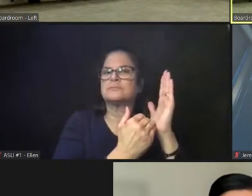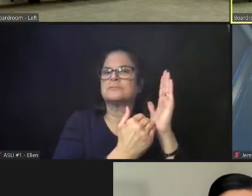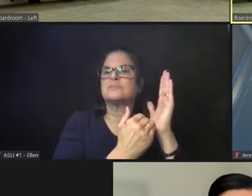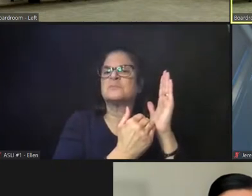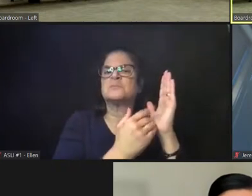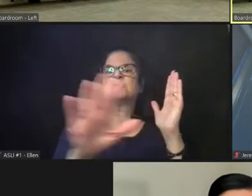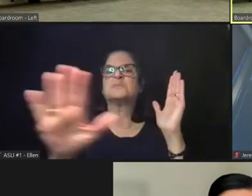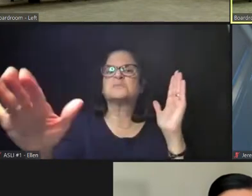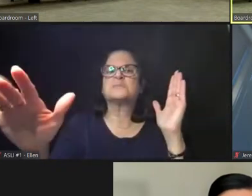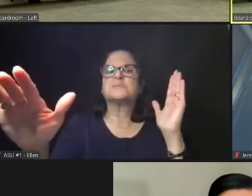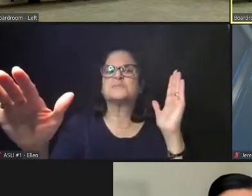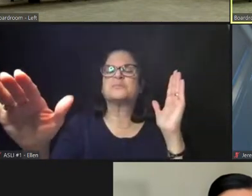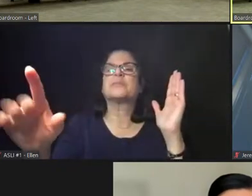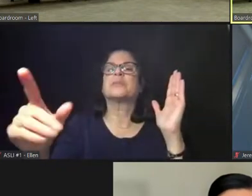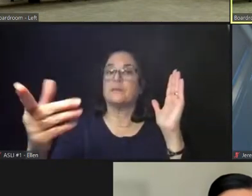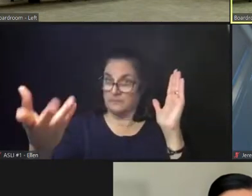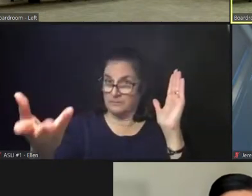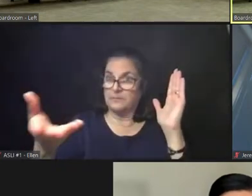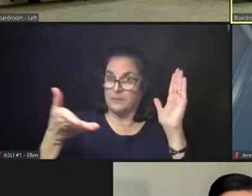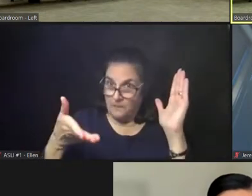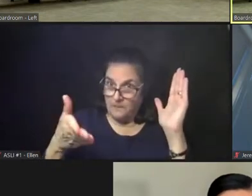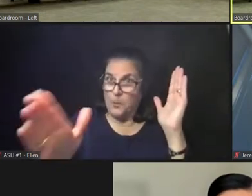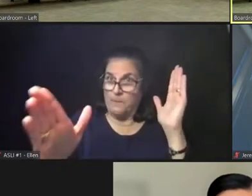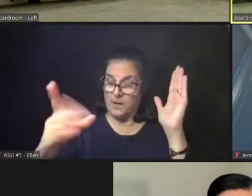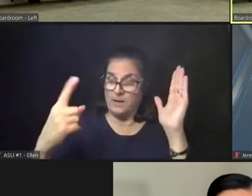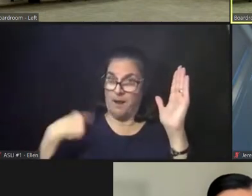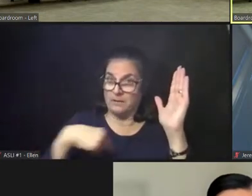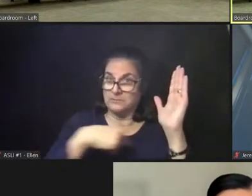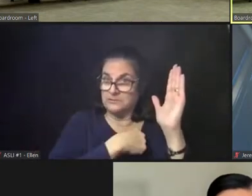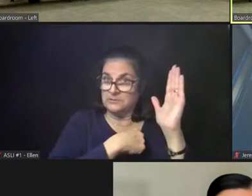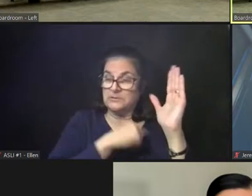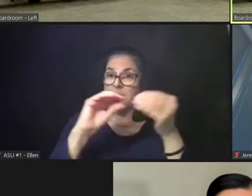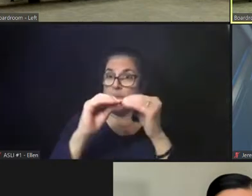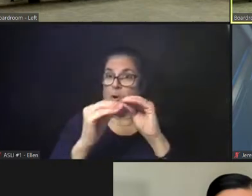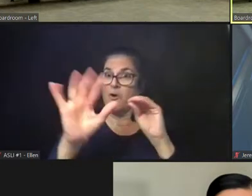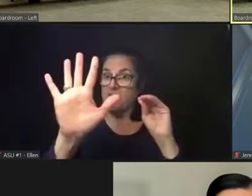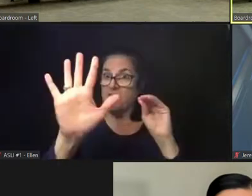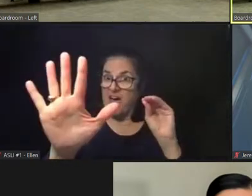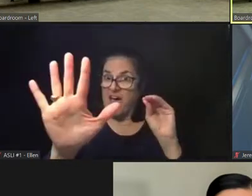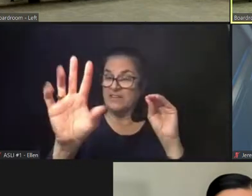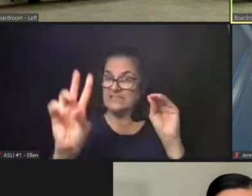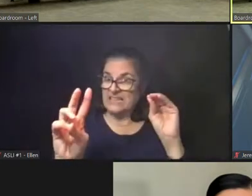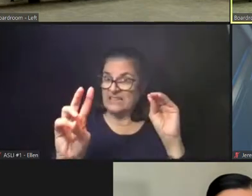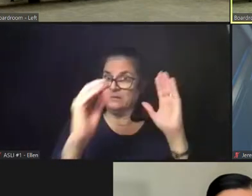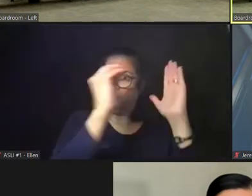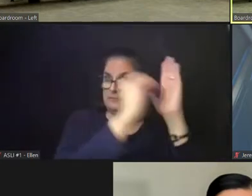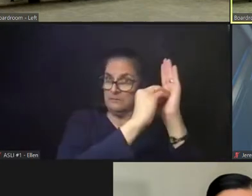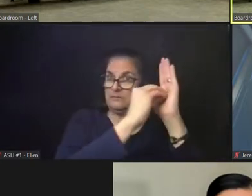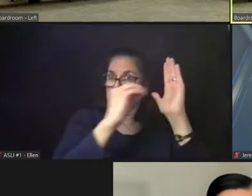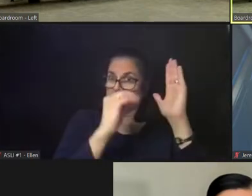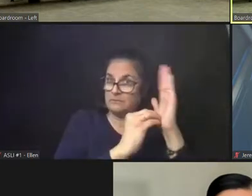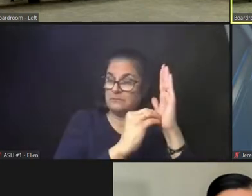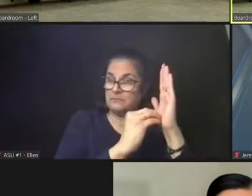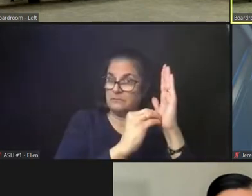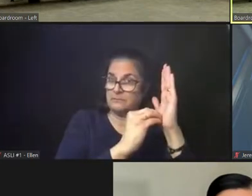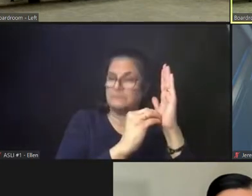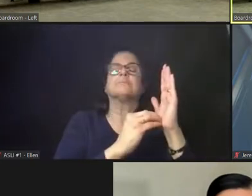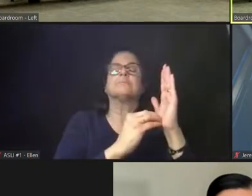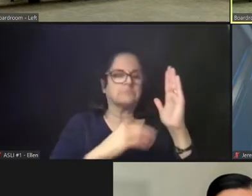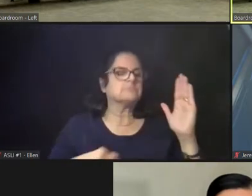We just need leave to place these two items, agenda item number five and agenda item number six, on the omnibus for board approval. That's all.